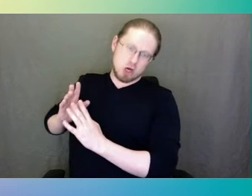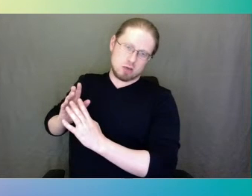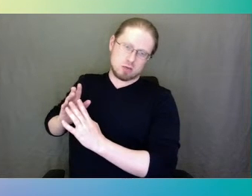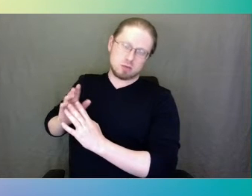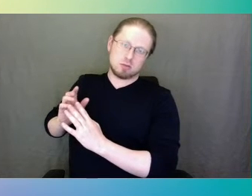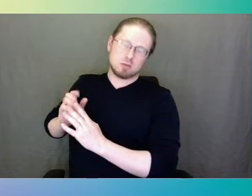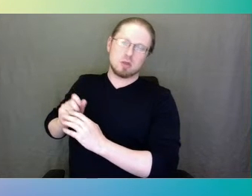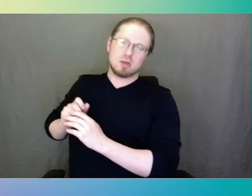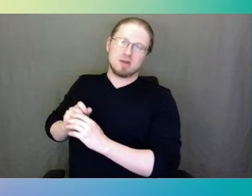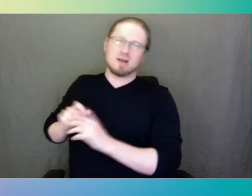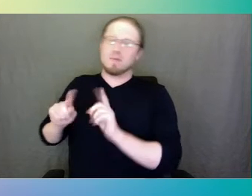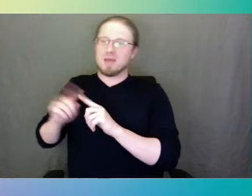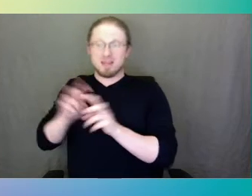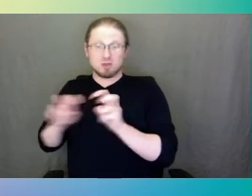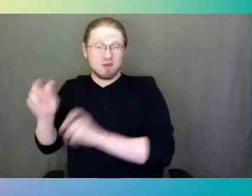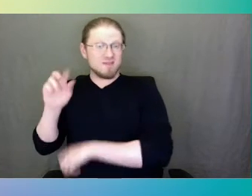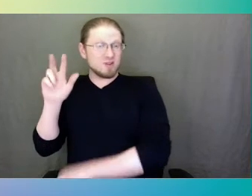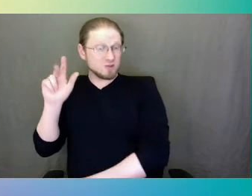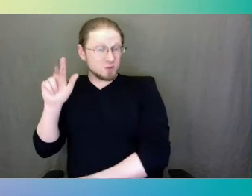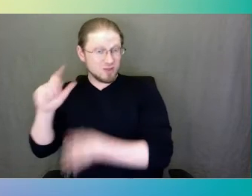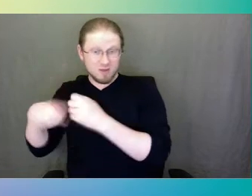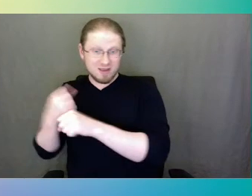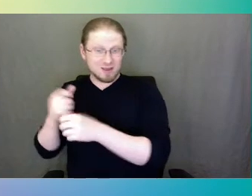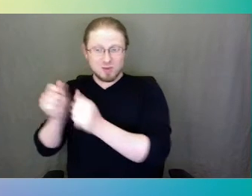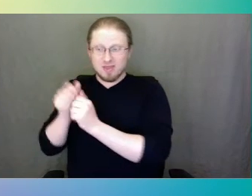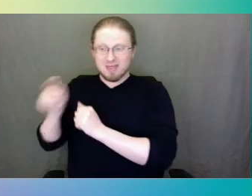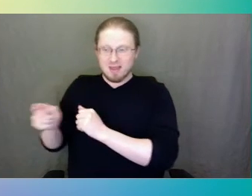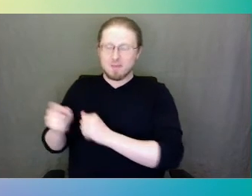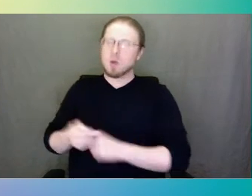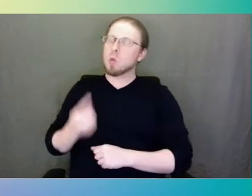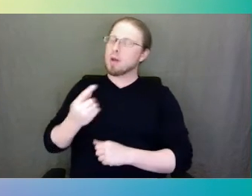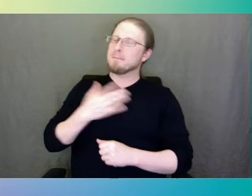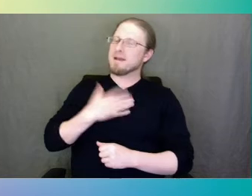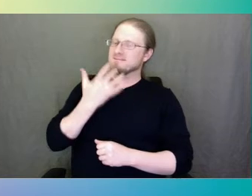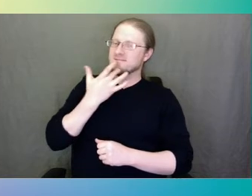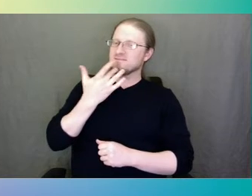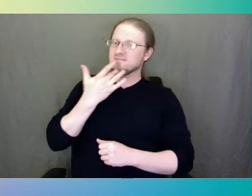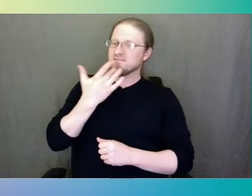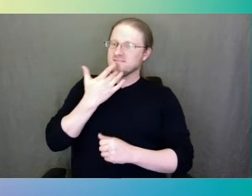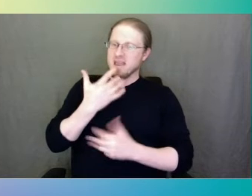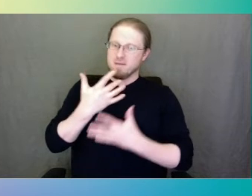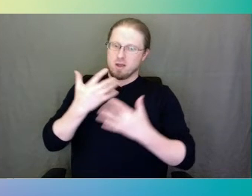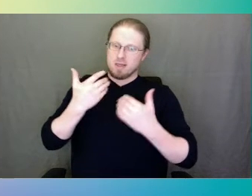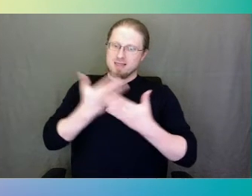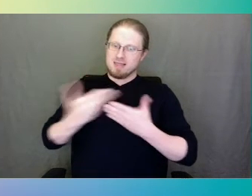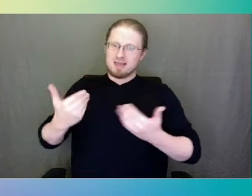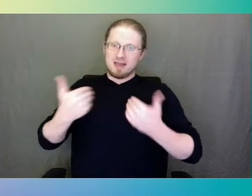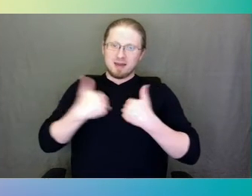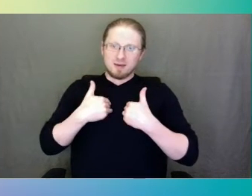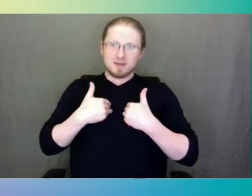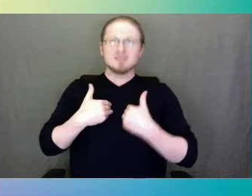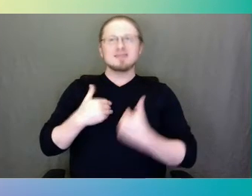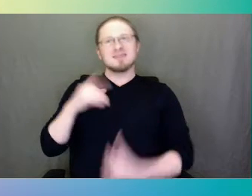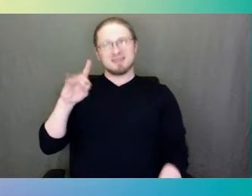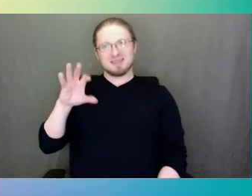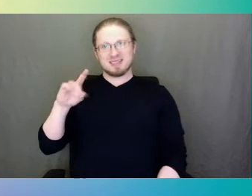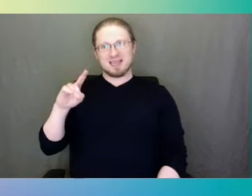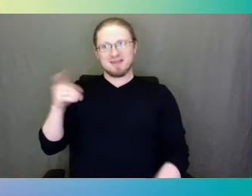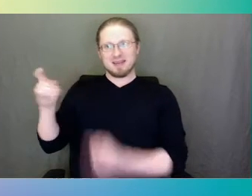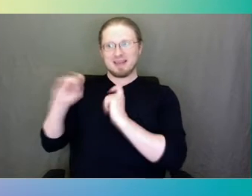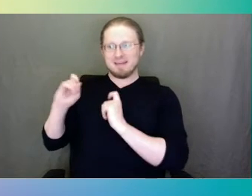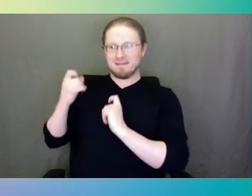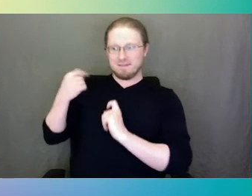most favorite possessions is David gifted me his